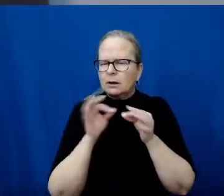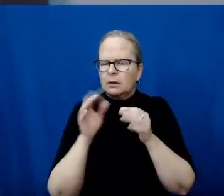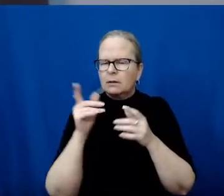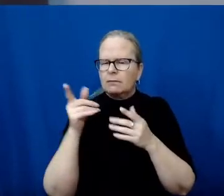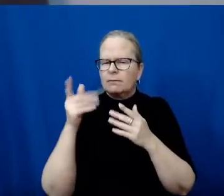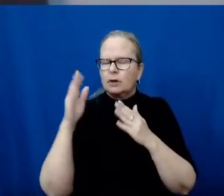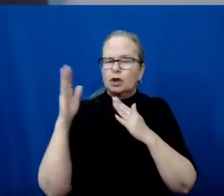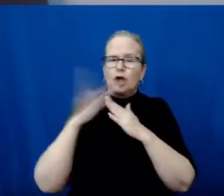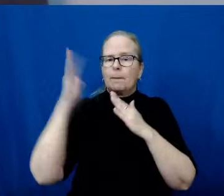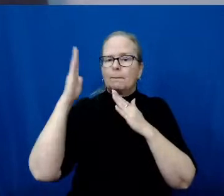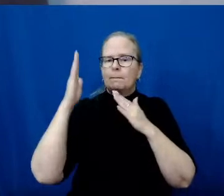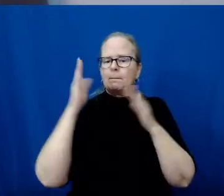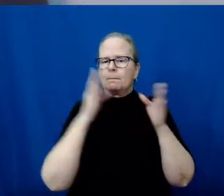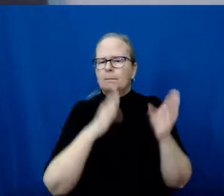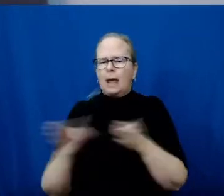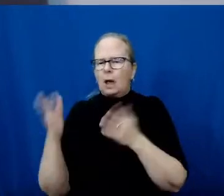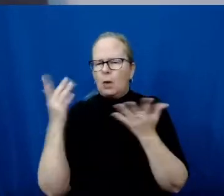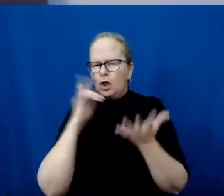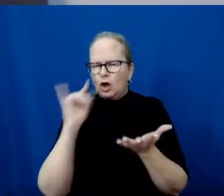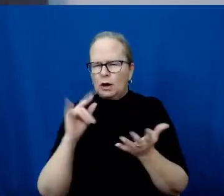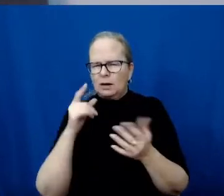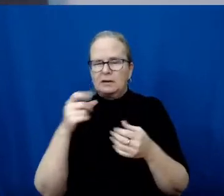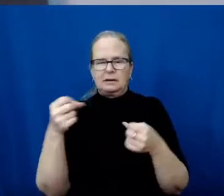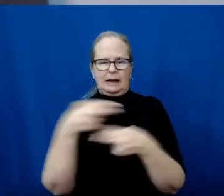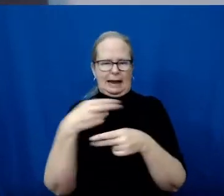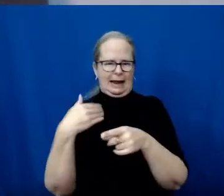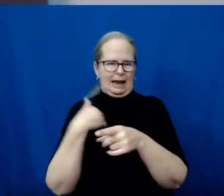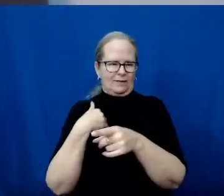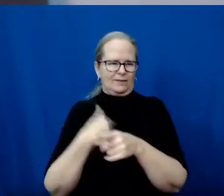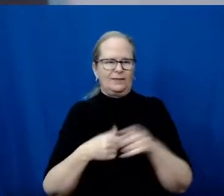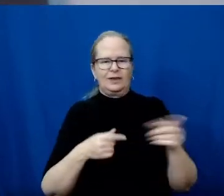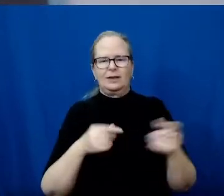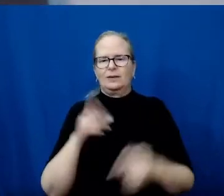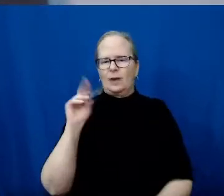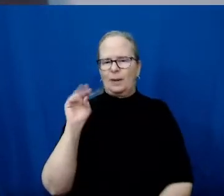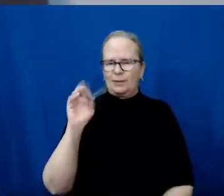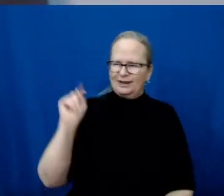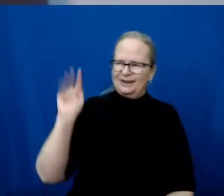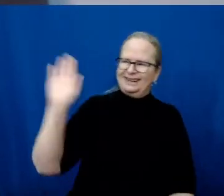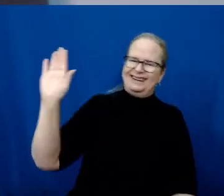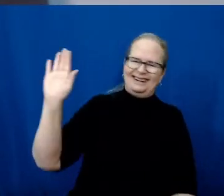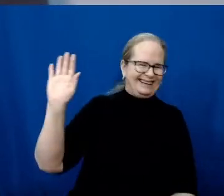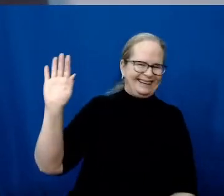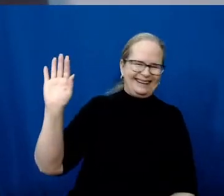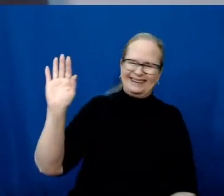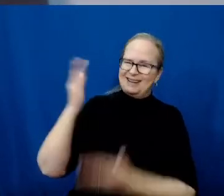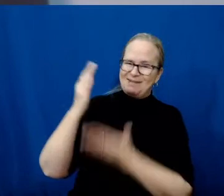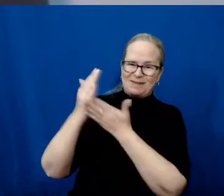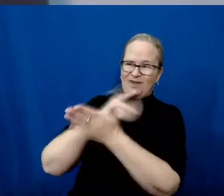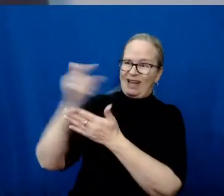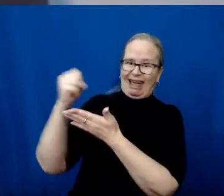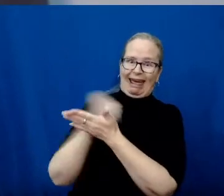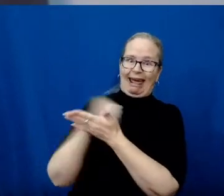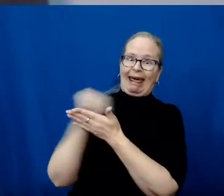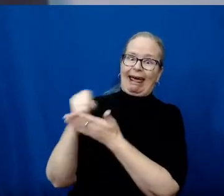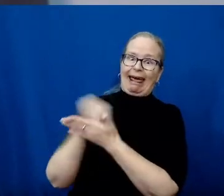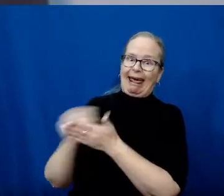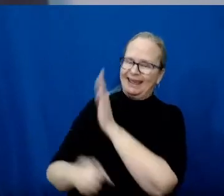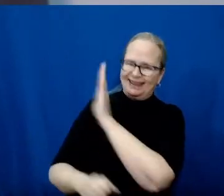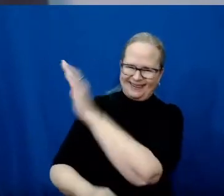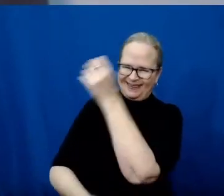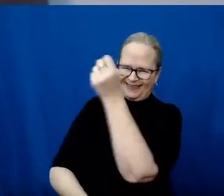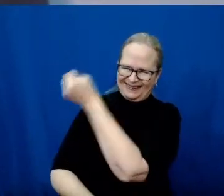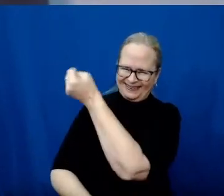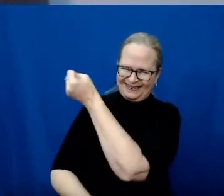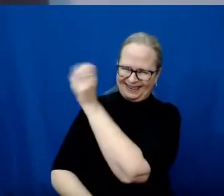you pull out your credit card, you really need to get into a frame of mind, much like Ryan and his family did. And